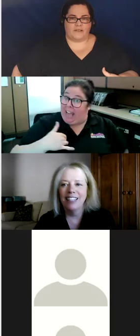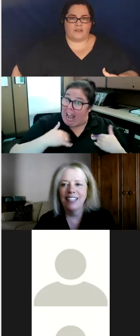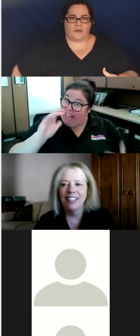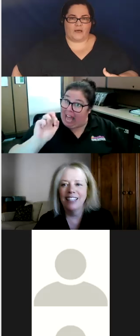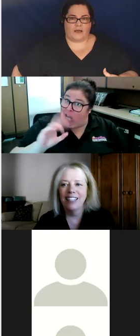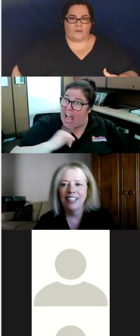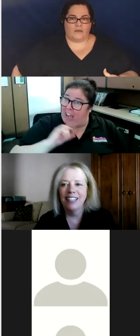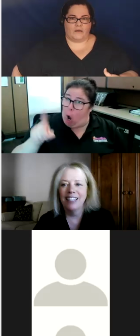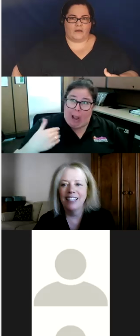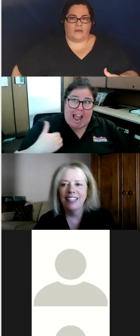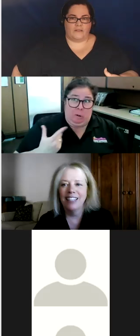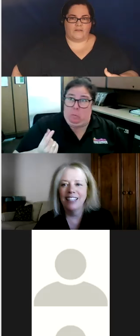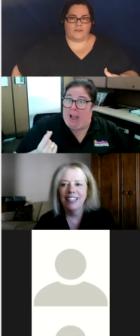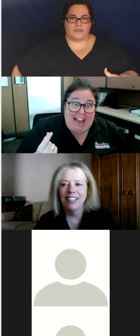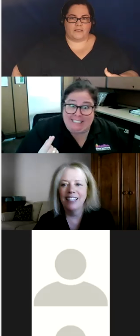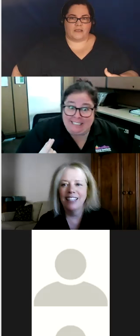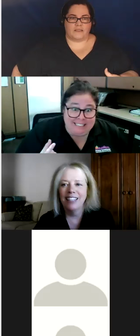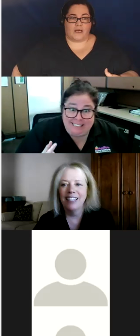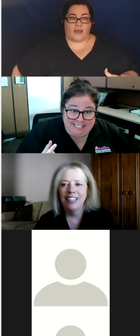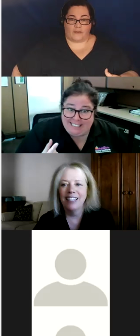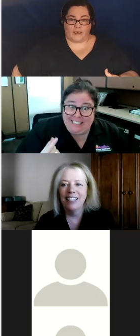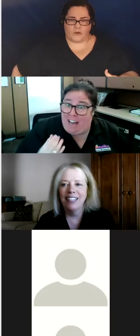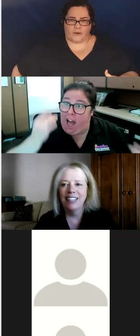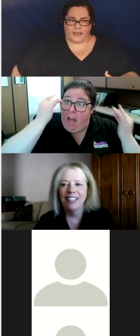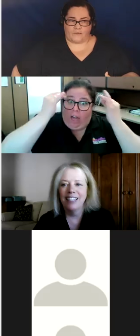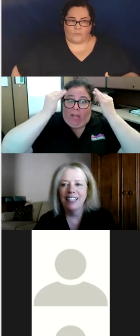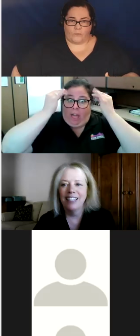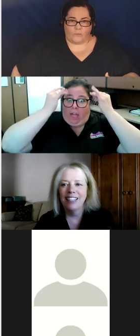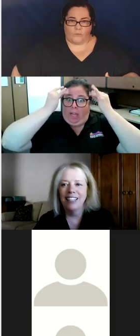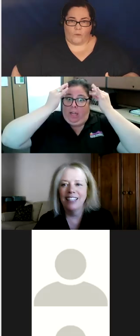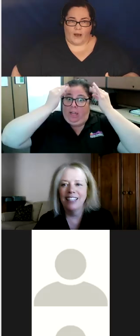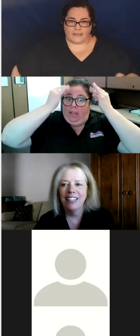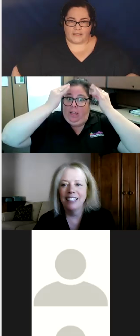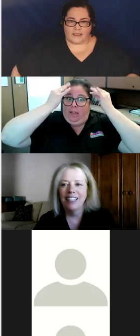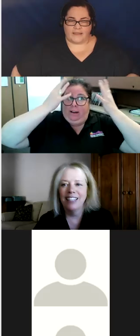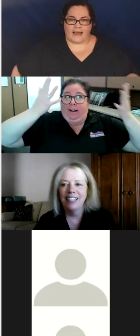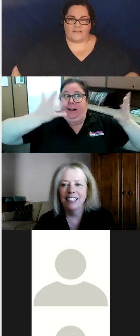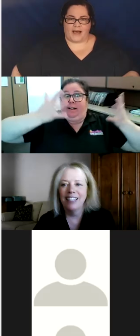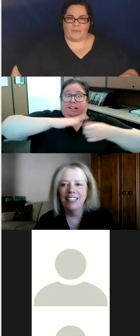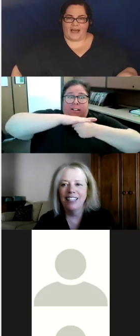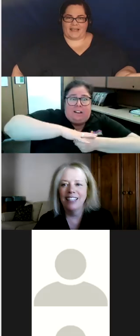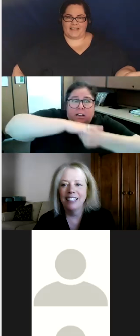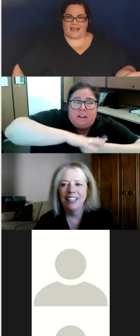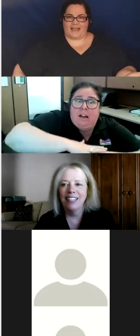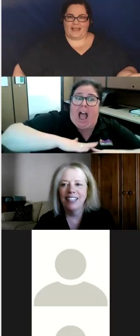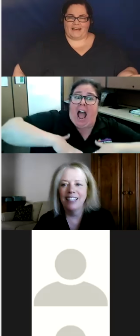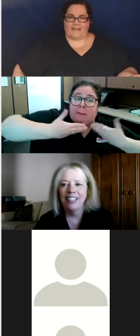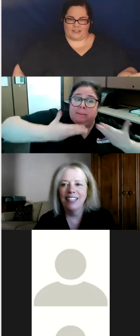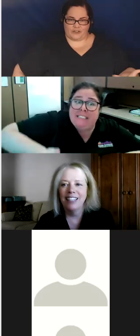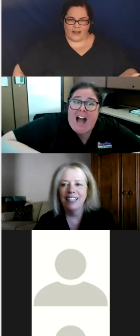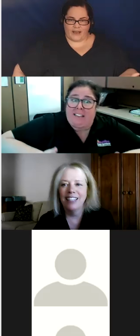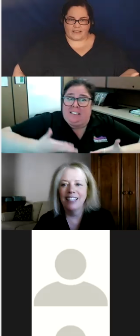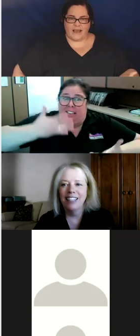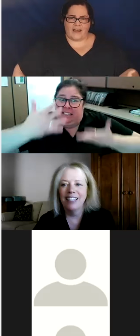and then the video cut out. And the deaf person says, I have cancer, I only have what? And they have that panic setting in, and